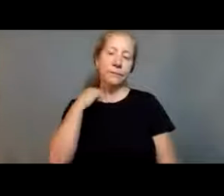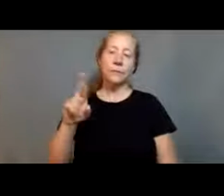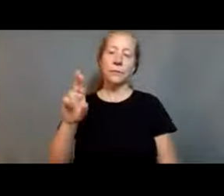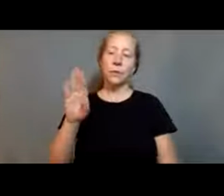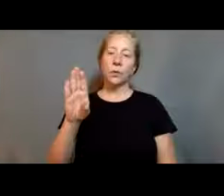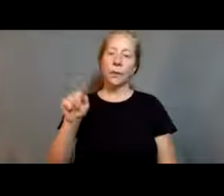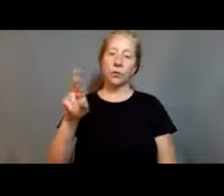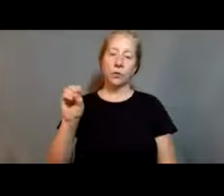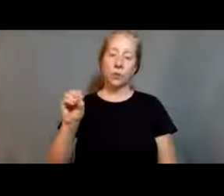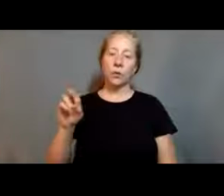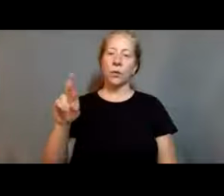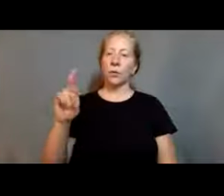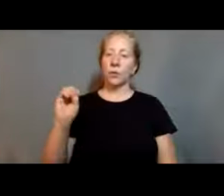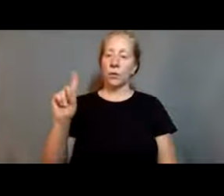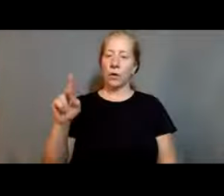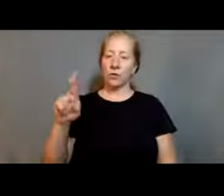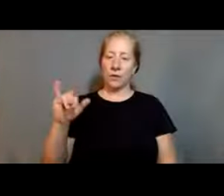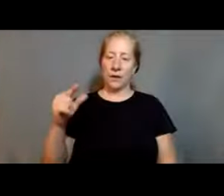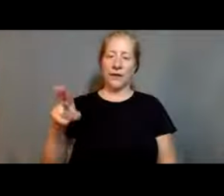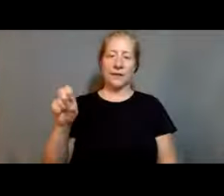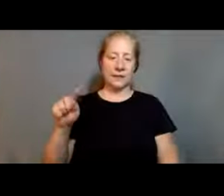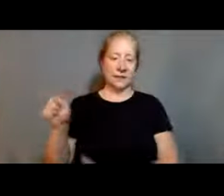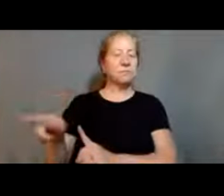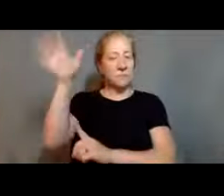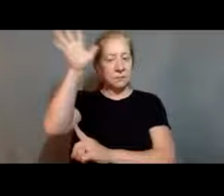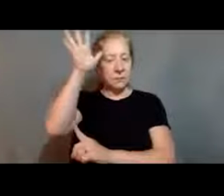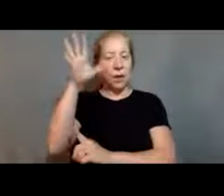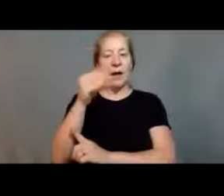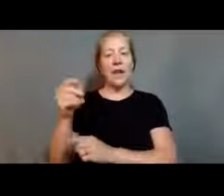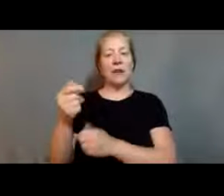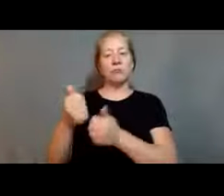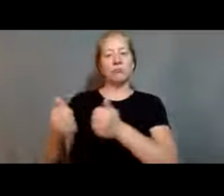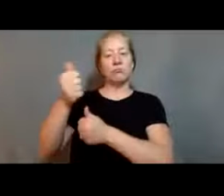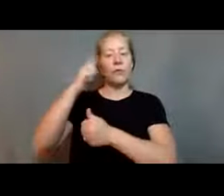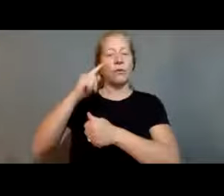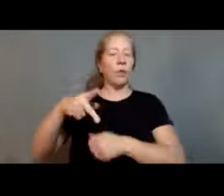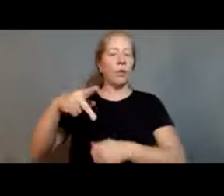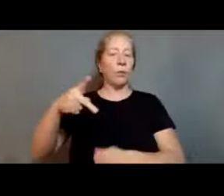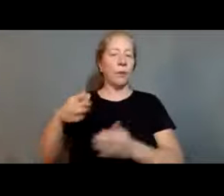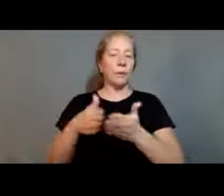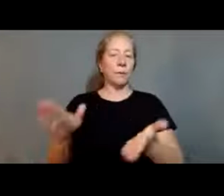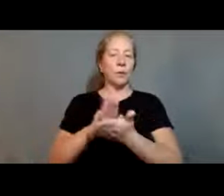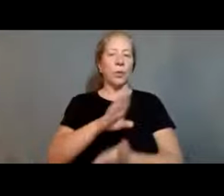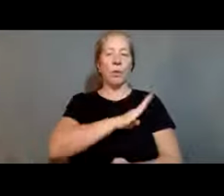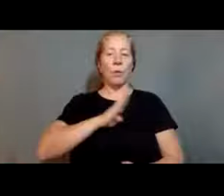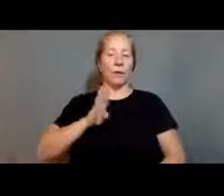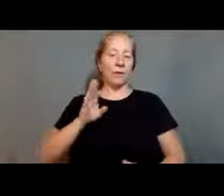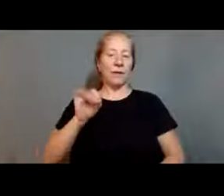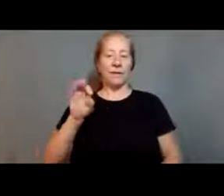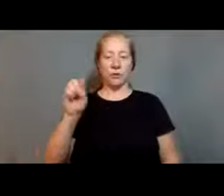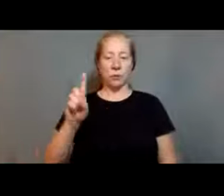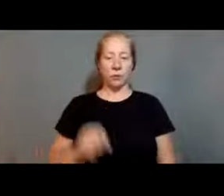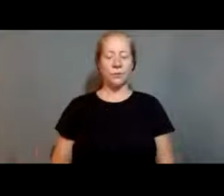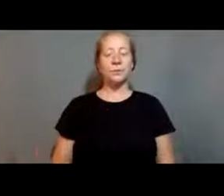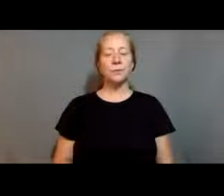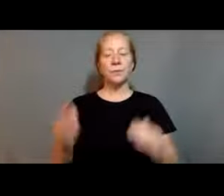Rodriguez, who is also a parent and a chair of the Portland Public Schools Board of Education;